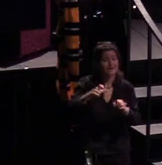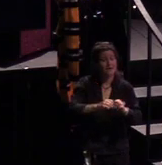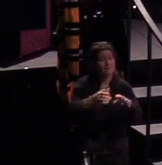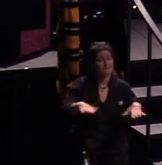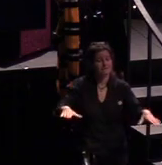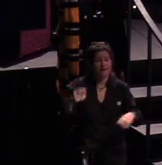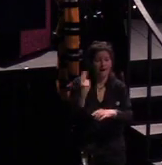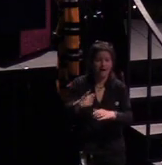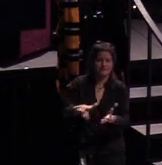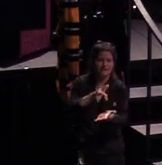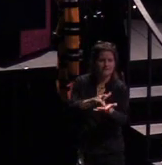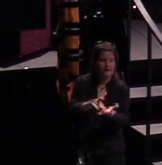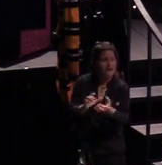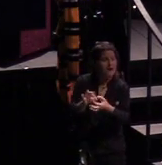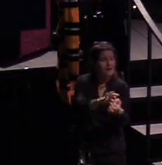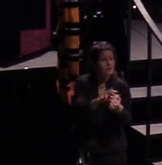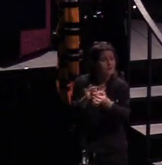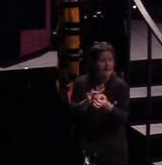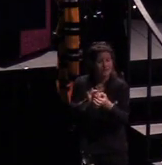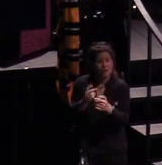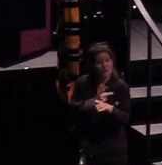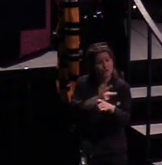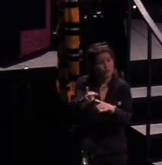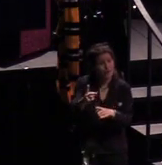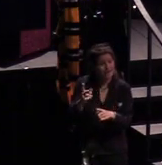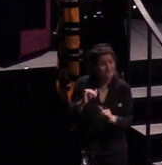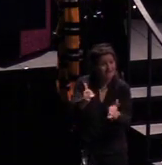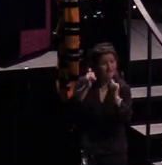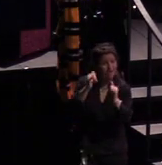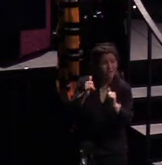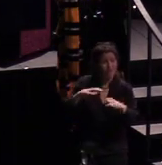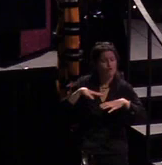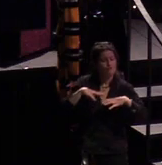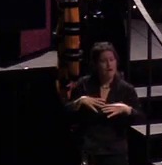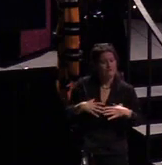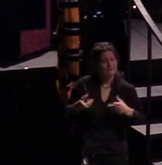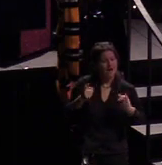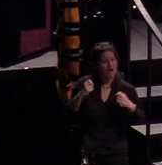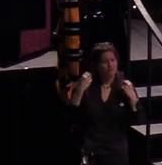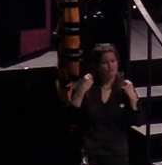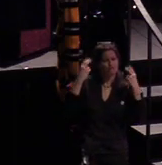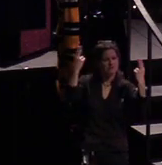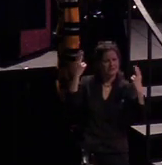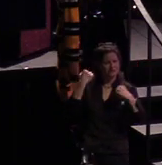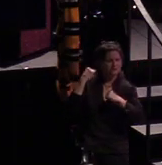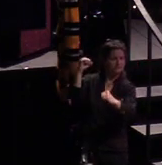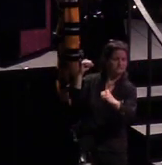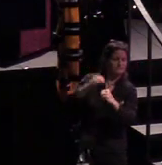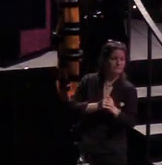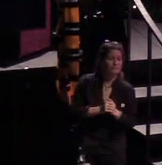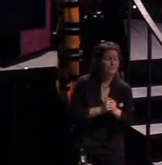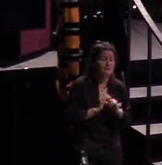festival of rest and resistance an intergenerational celebration of disability culture